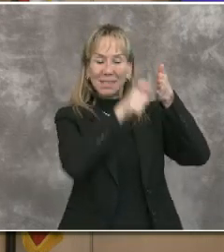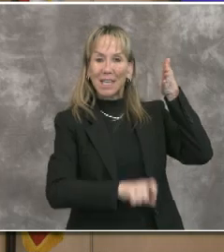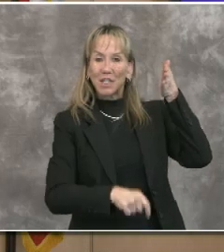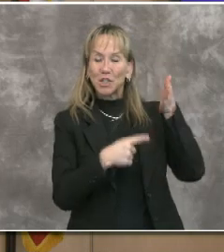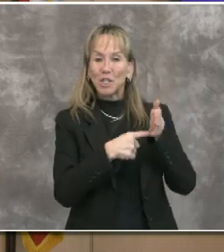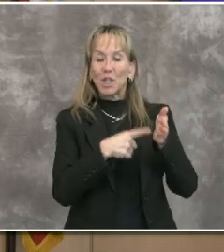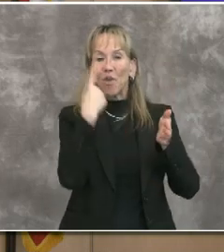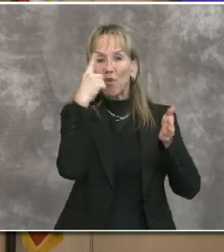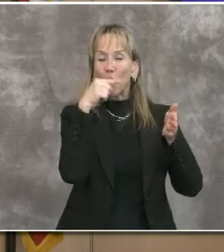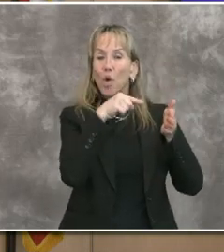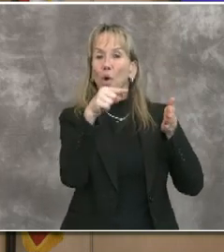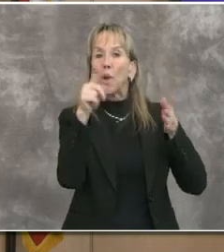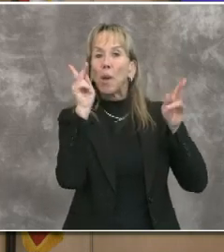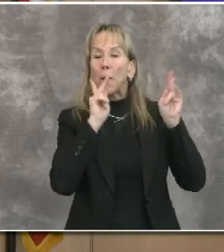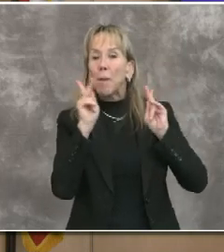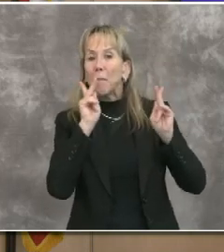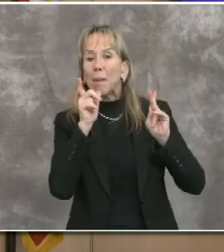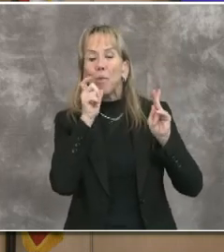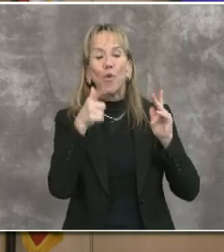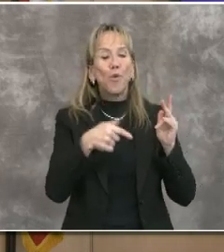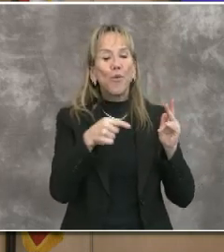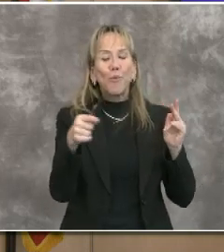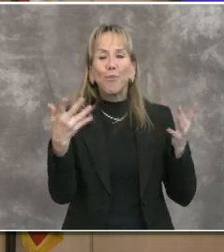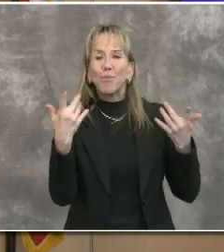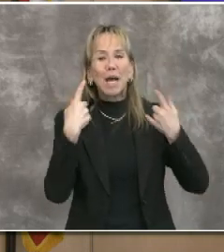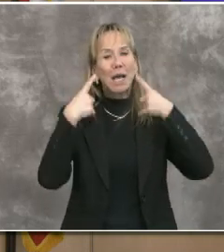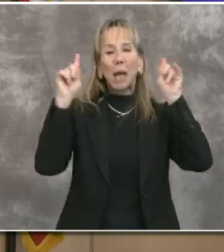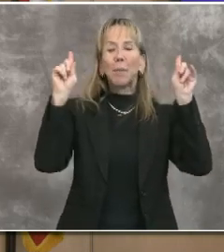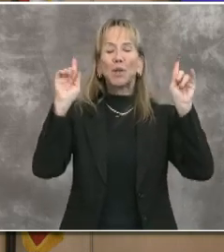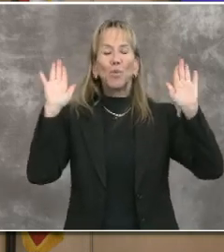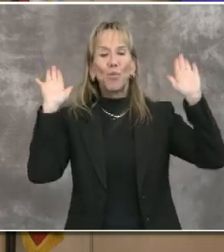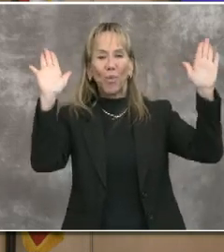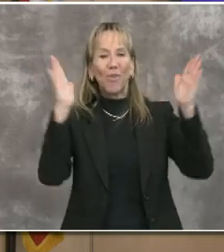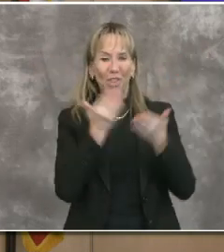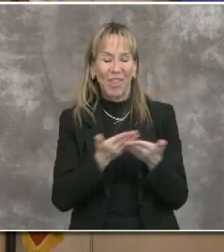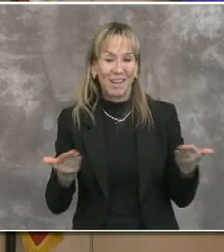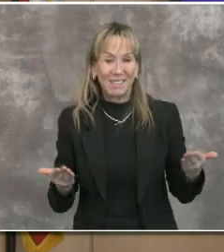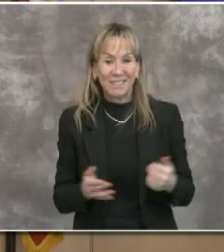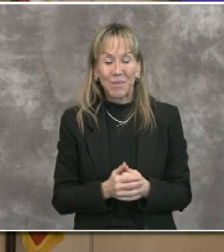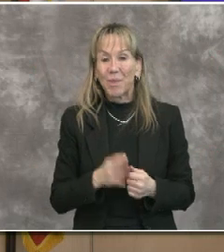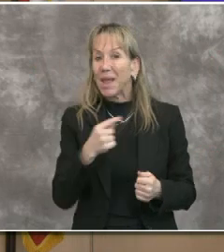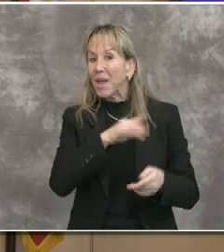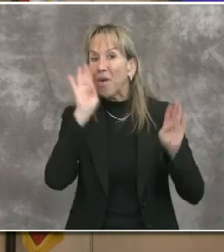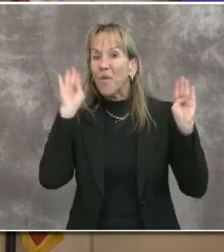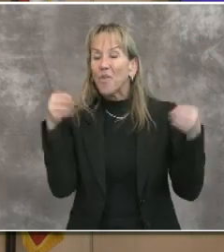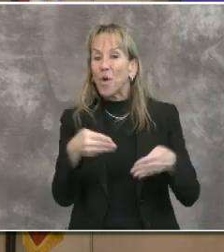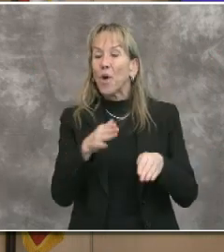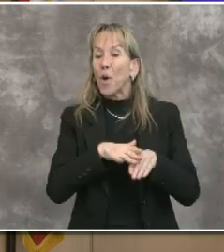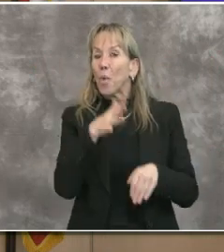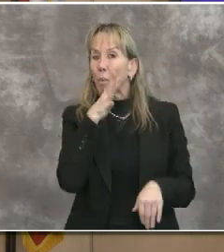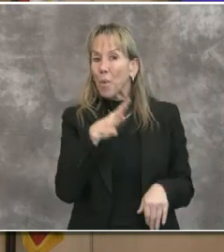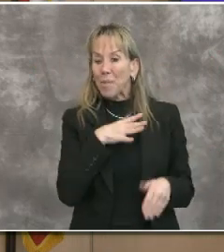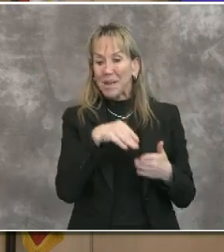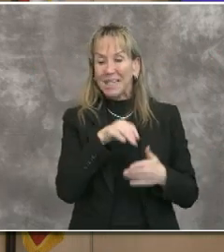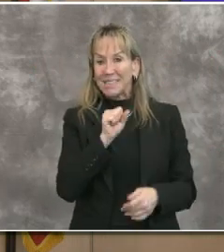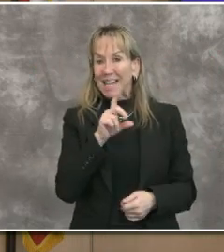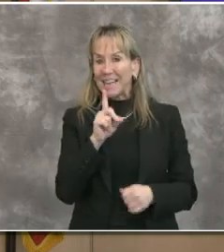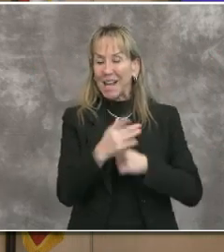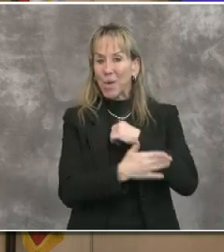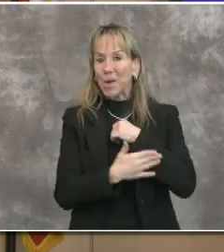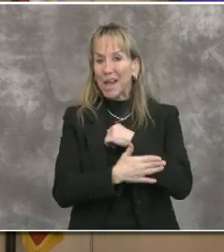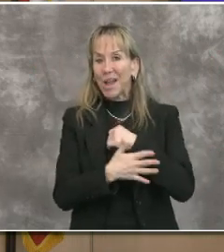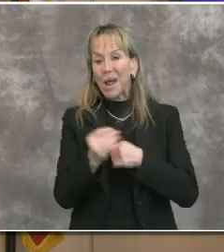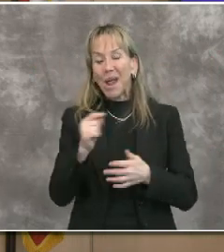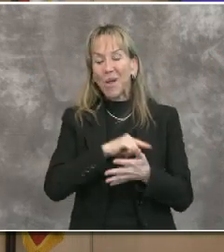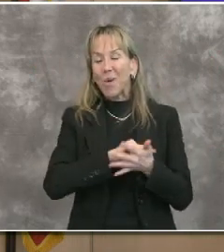on individuals that have accomplished great things, and they were focusing on women in San Diego County. And